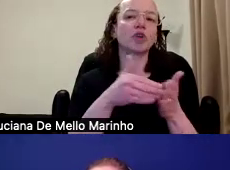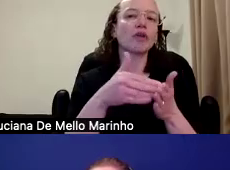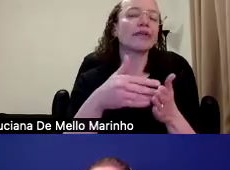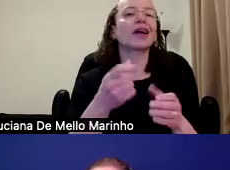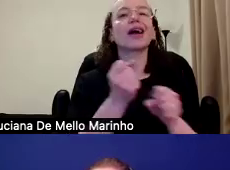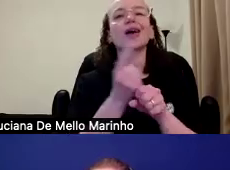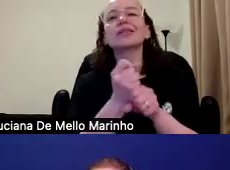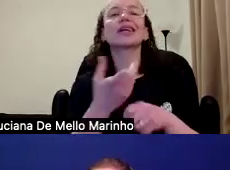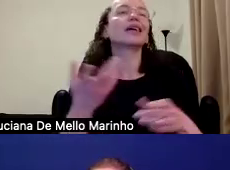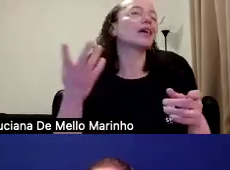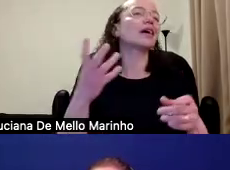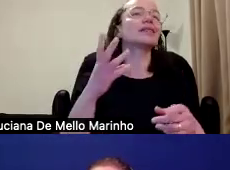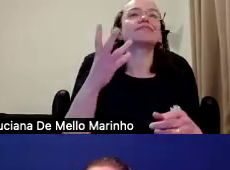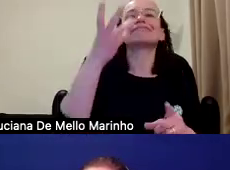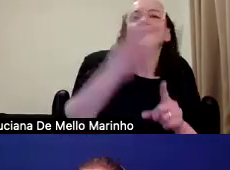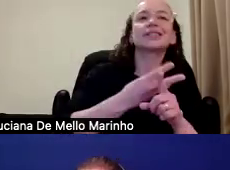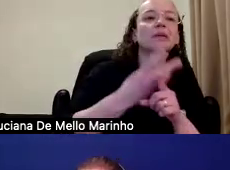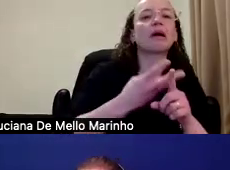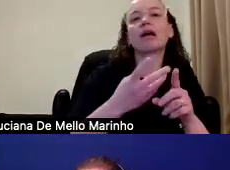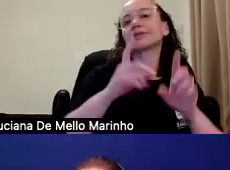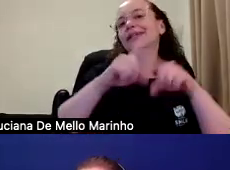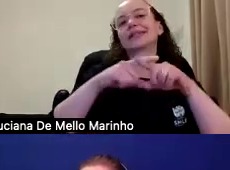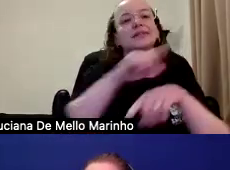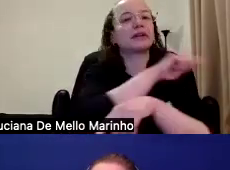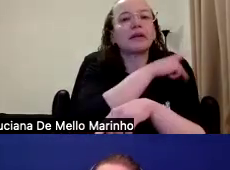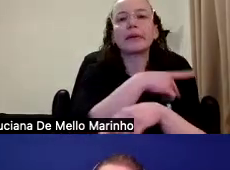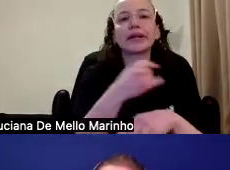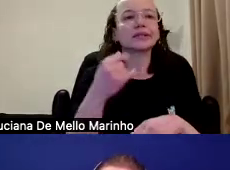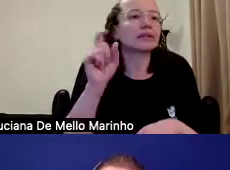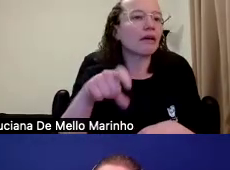they tend to have x-rays done annually, pretty often,